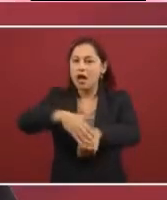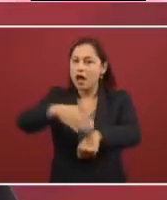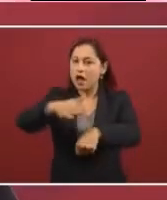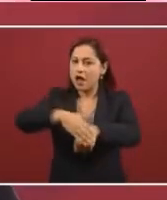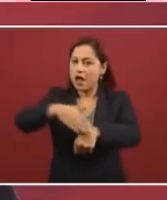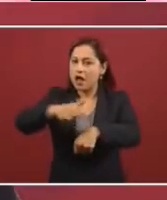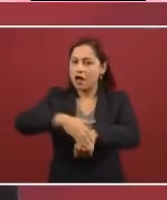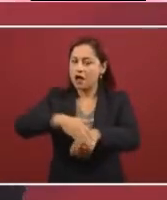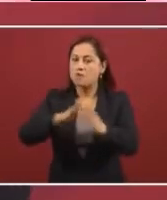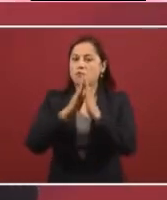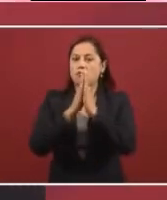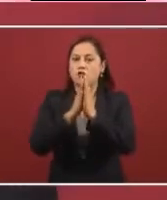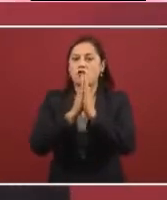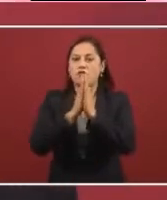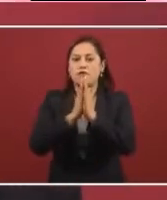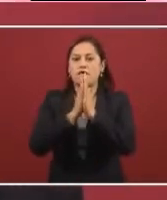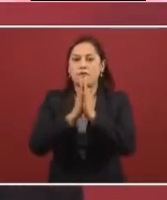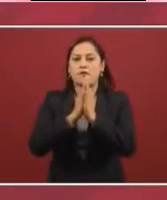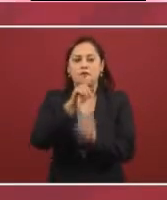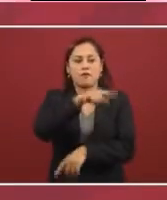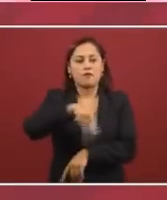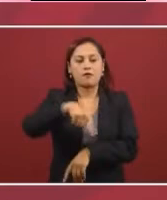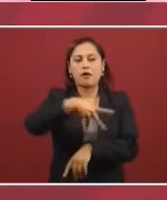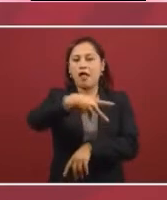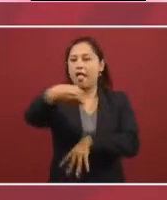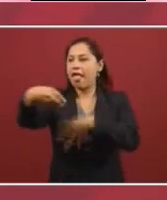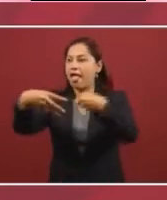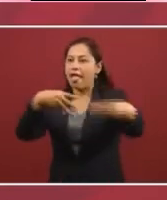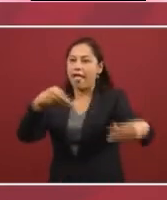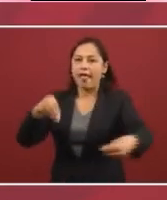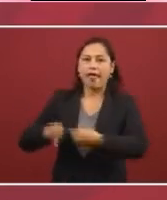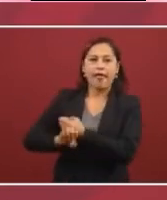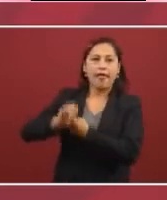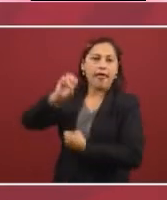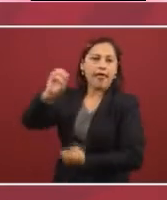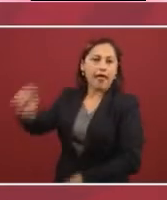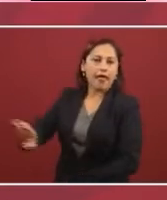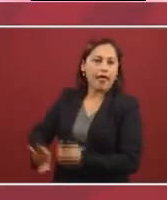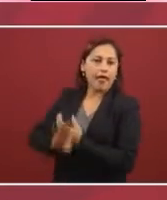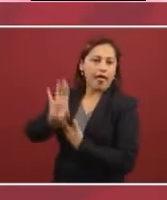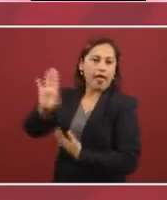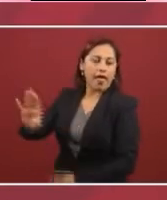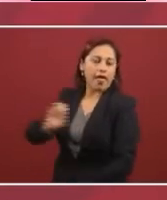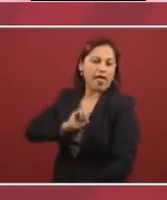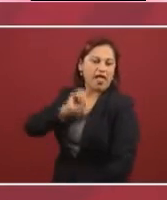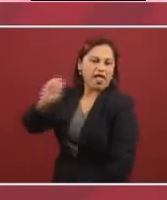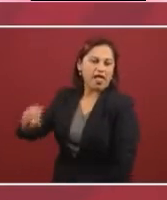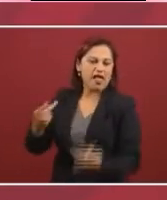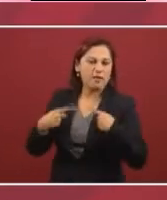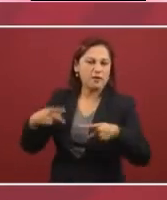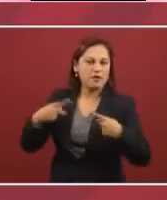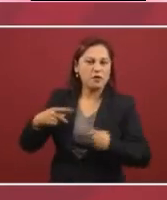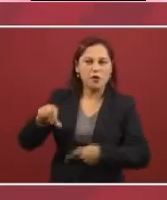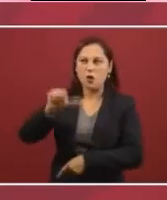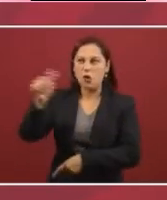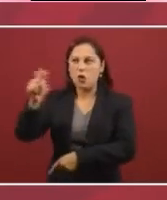not to encourage this xenophobia in our country. Or